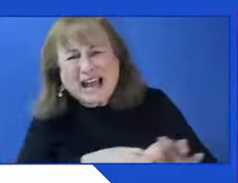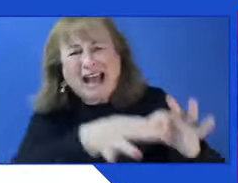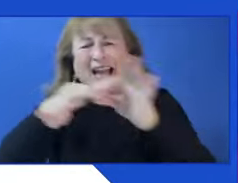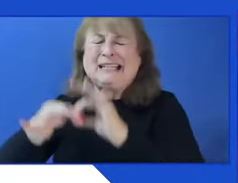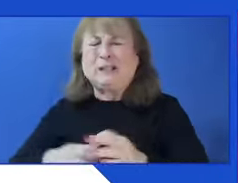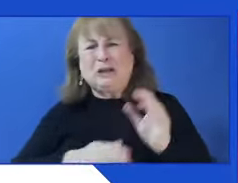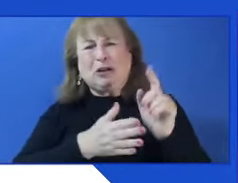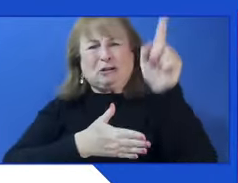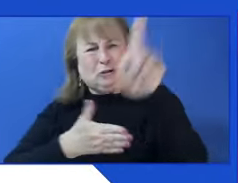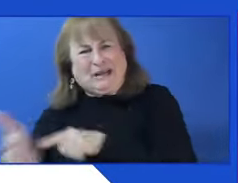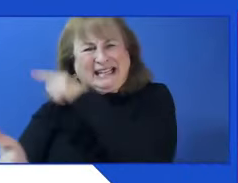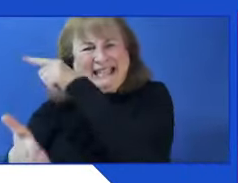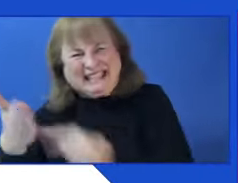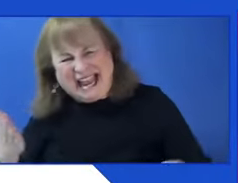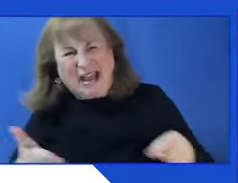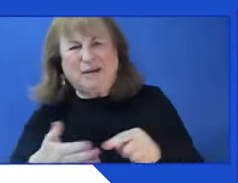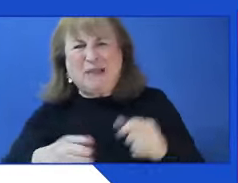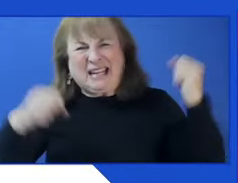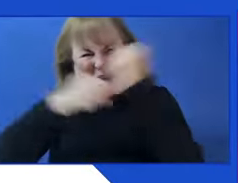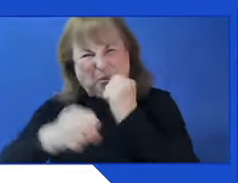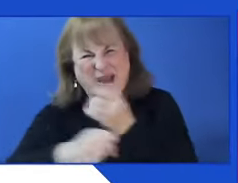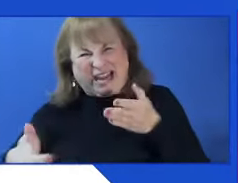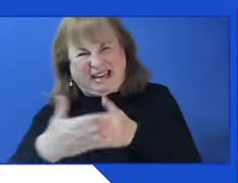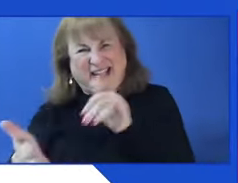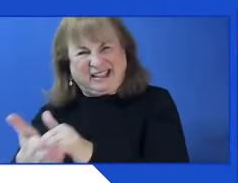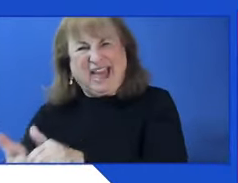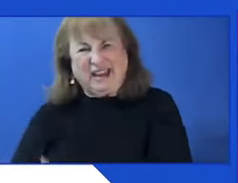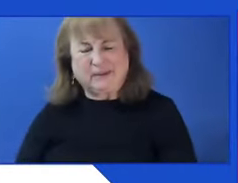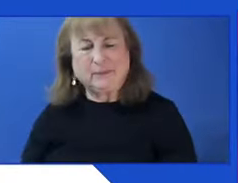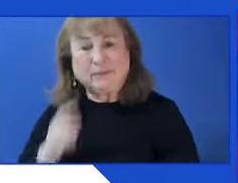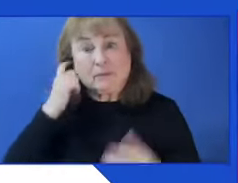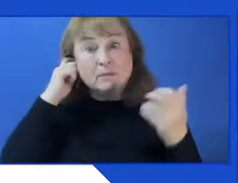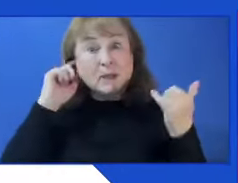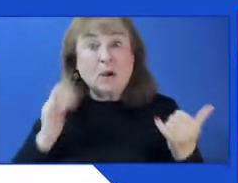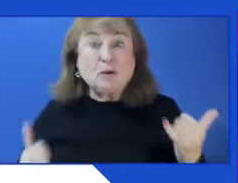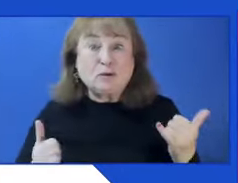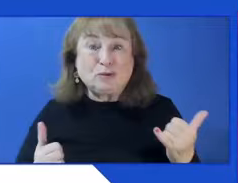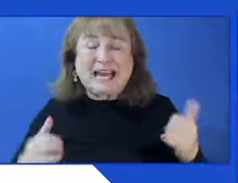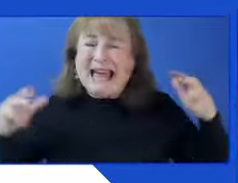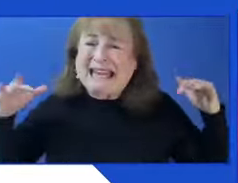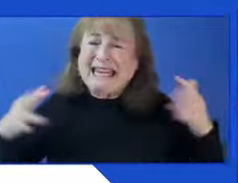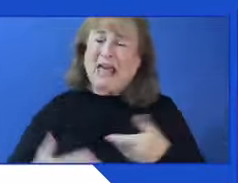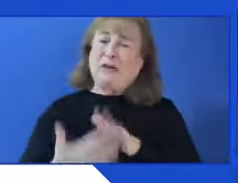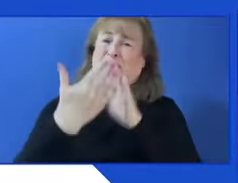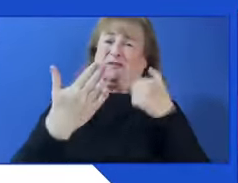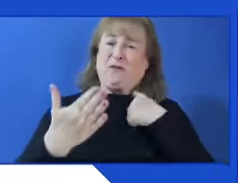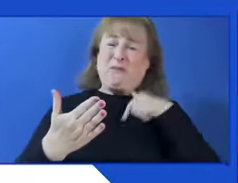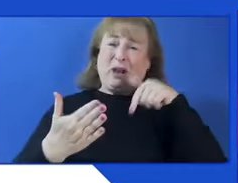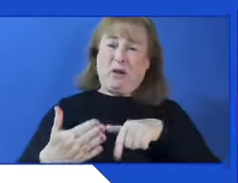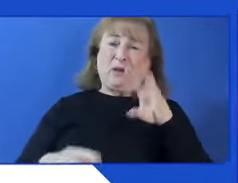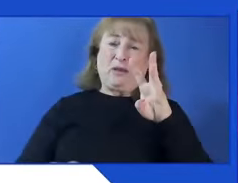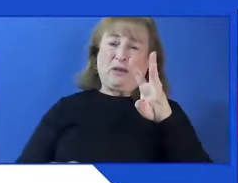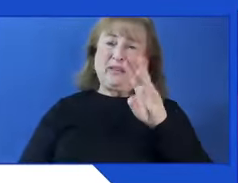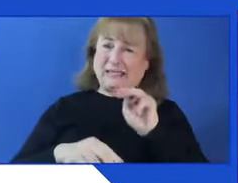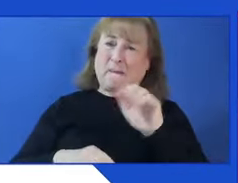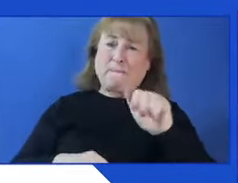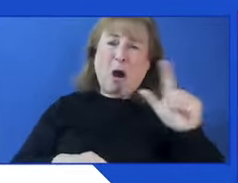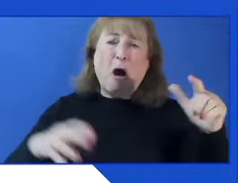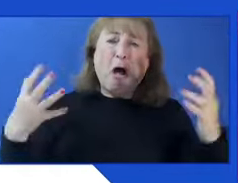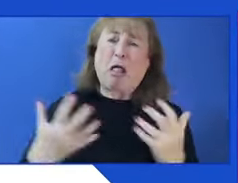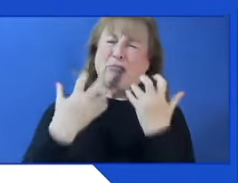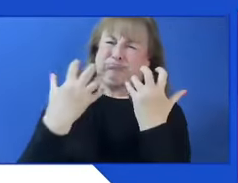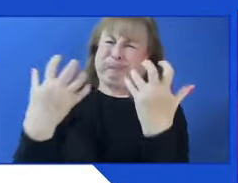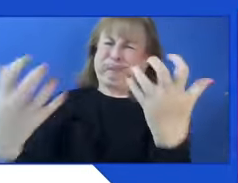condemn and combat it. Today, gathered before me on this mall are people of